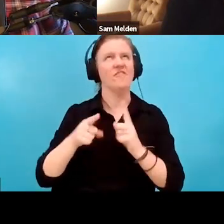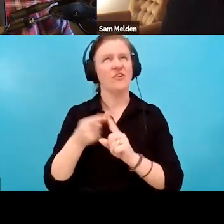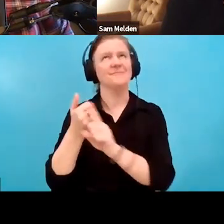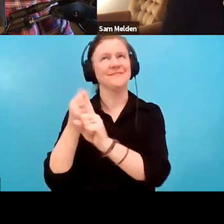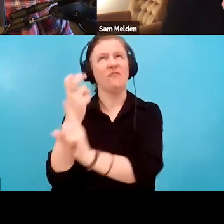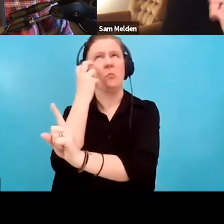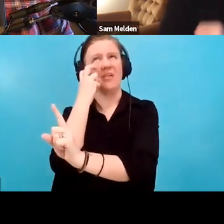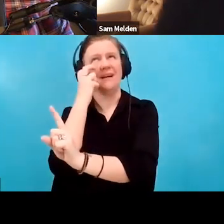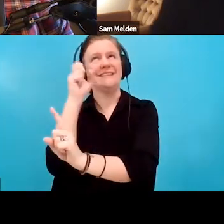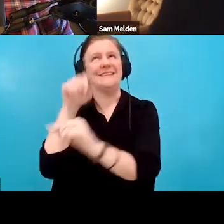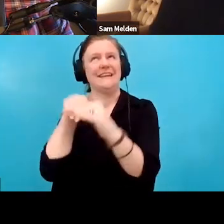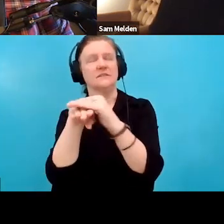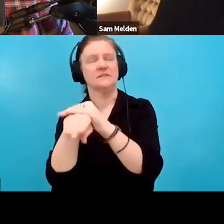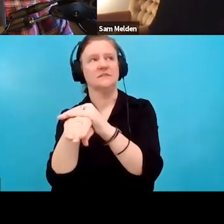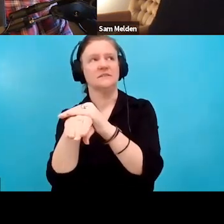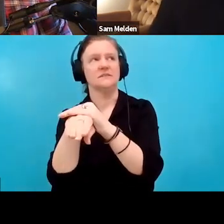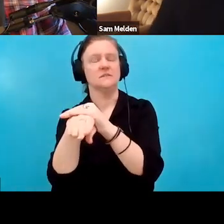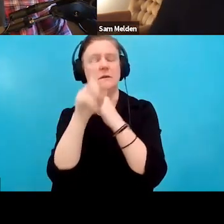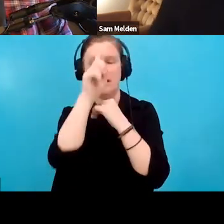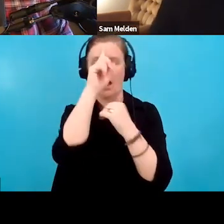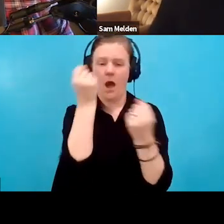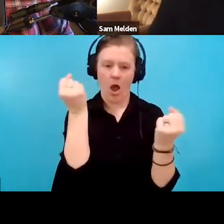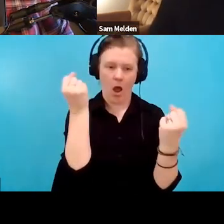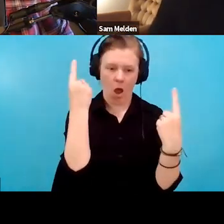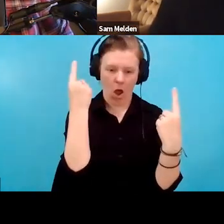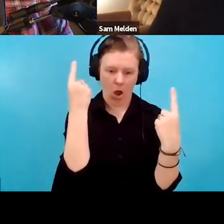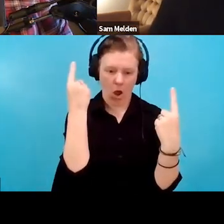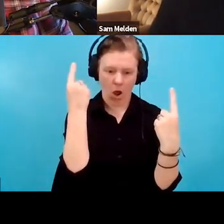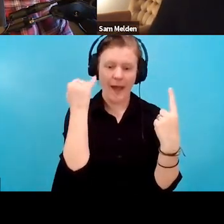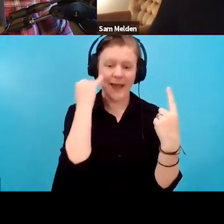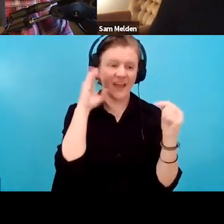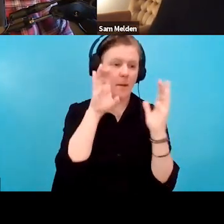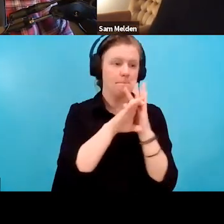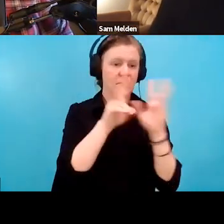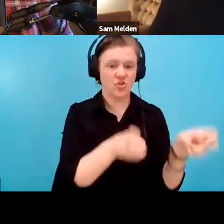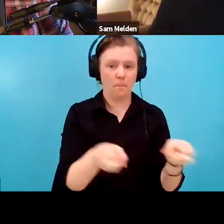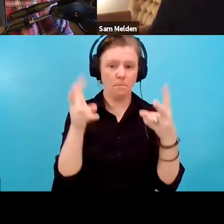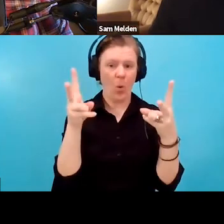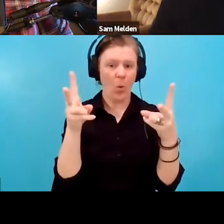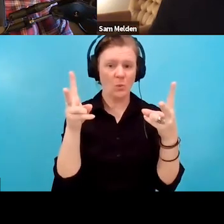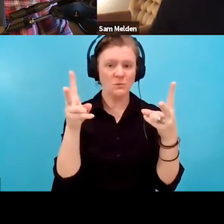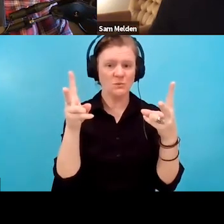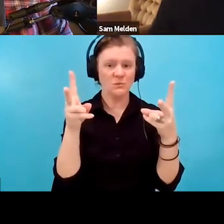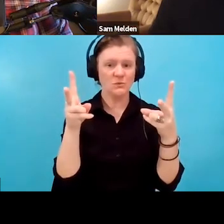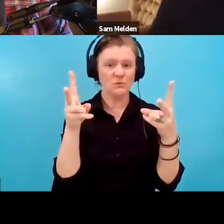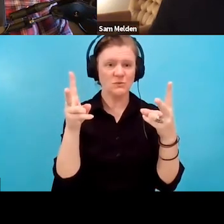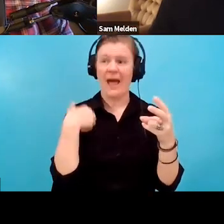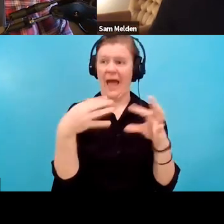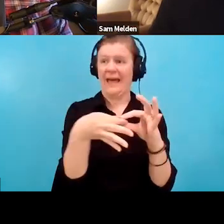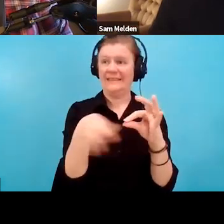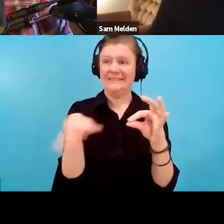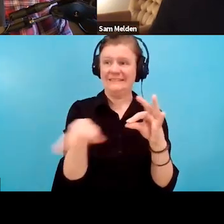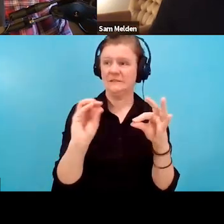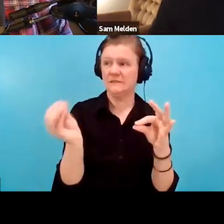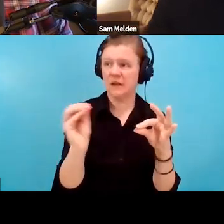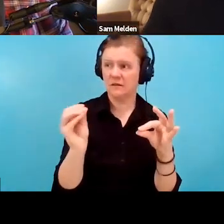But all of a sudden I said, oh, wow, when I post a picture, I am not bothering. I'm writing a little, like, you know,